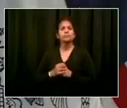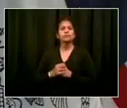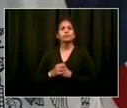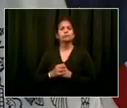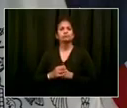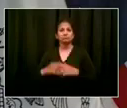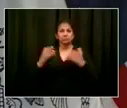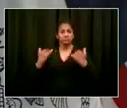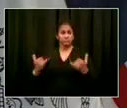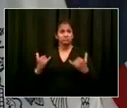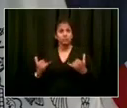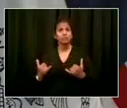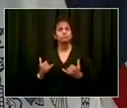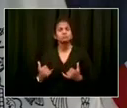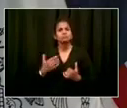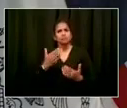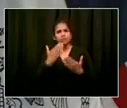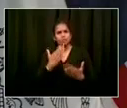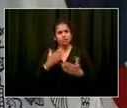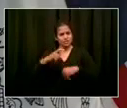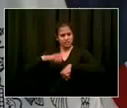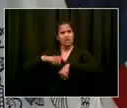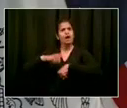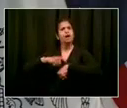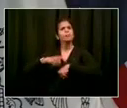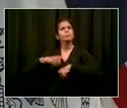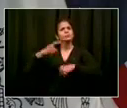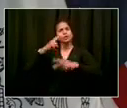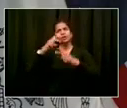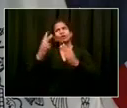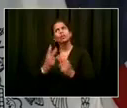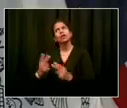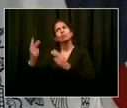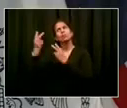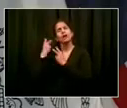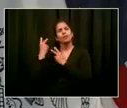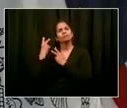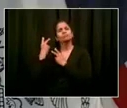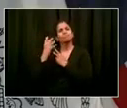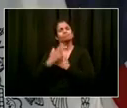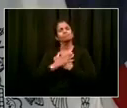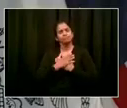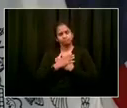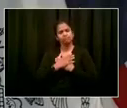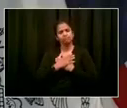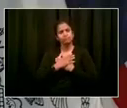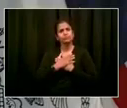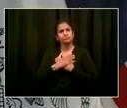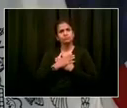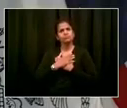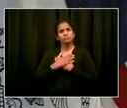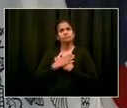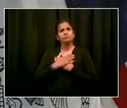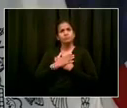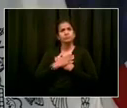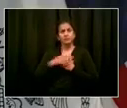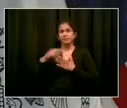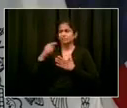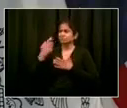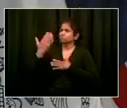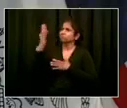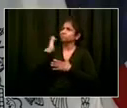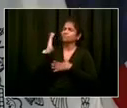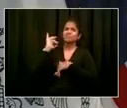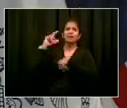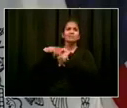back to that generation of New Yorkers. You think back to those heroes. You think back to the